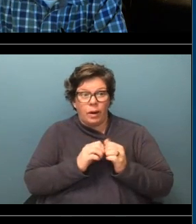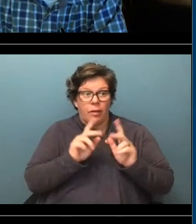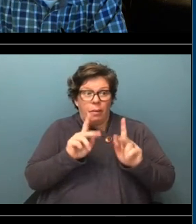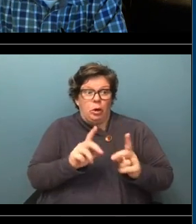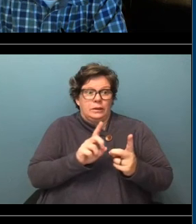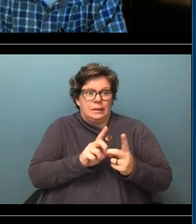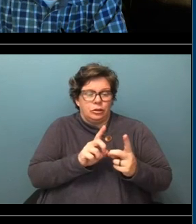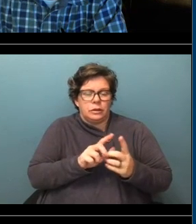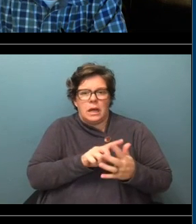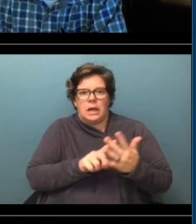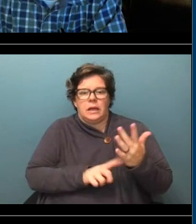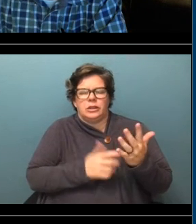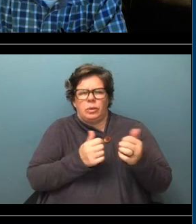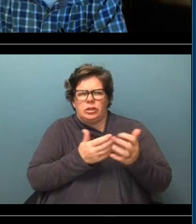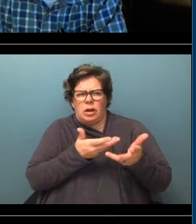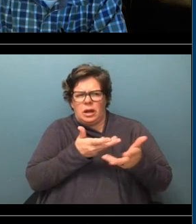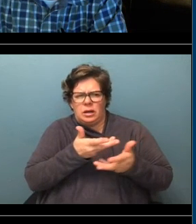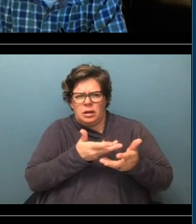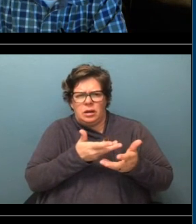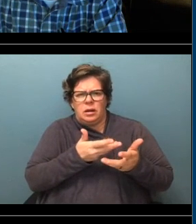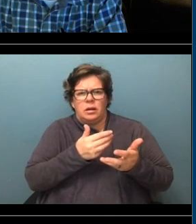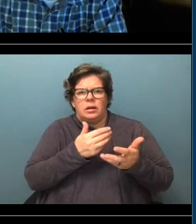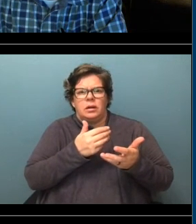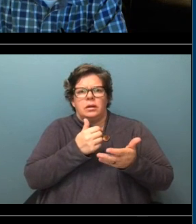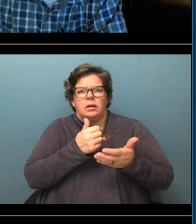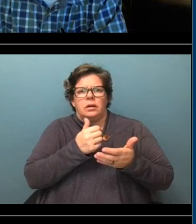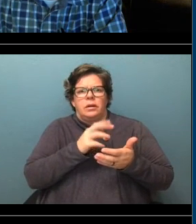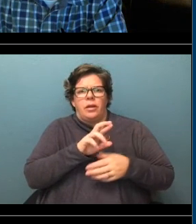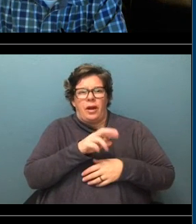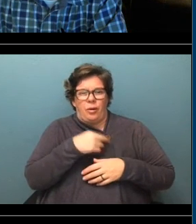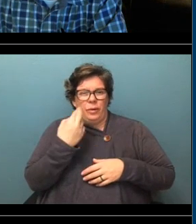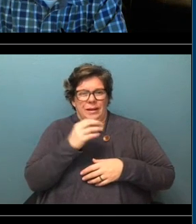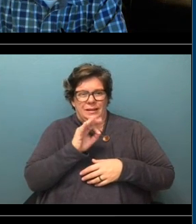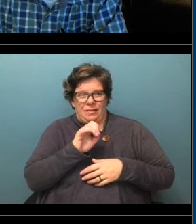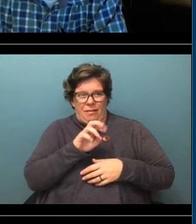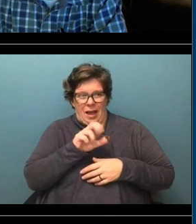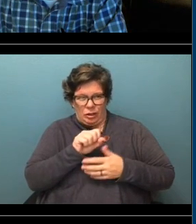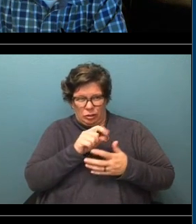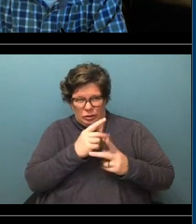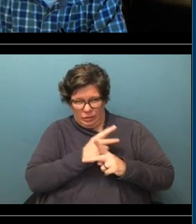those risk factors for those individuals to maintain their